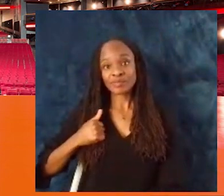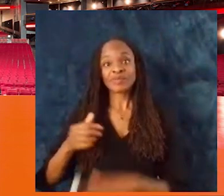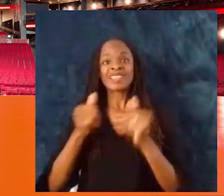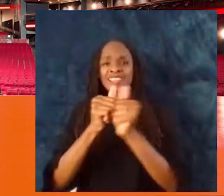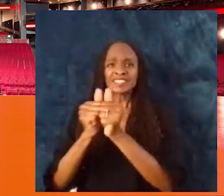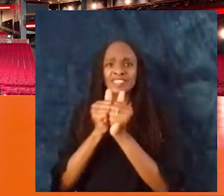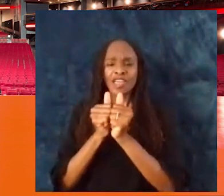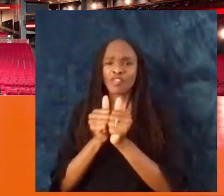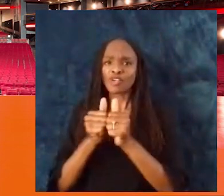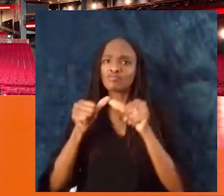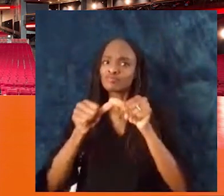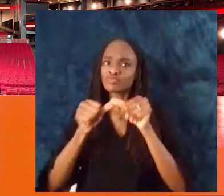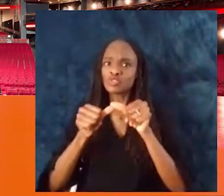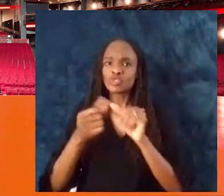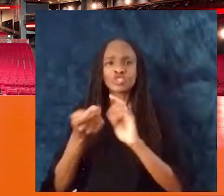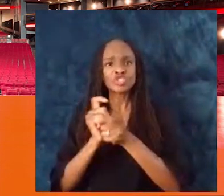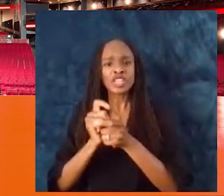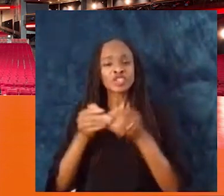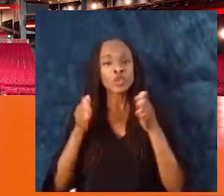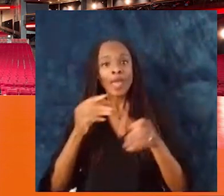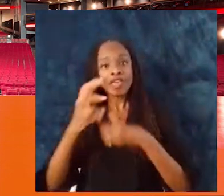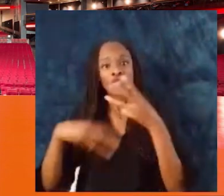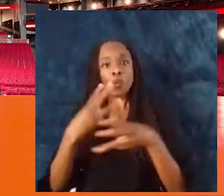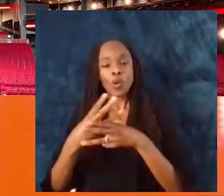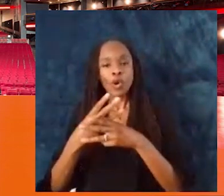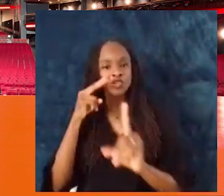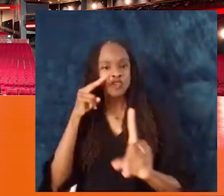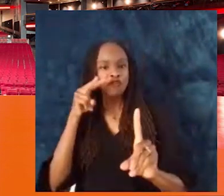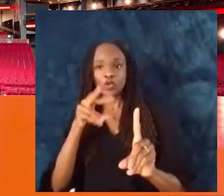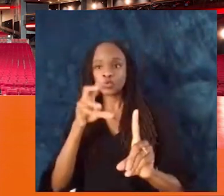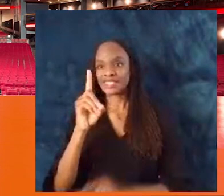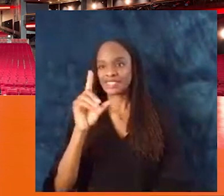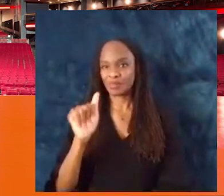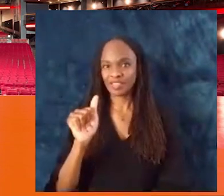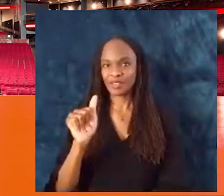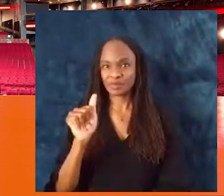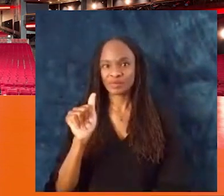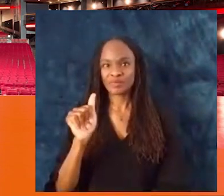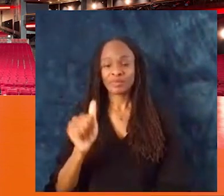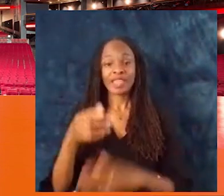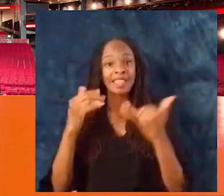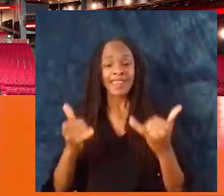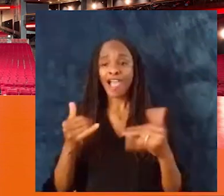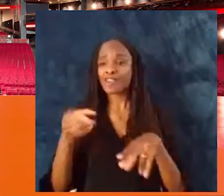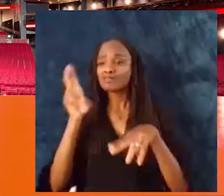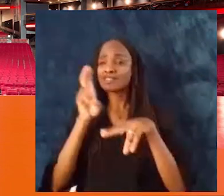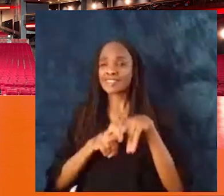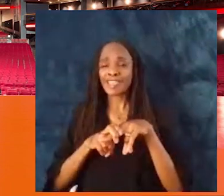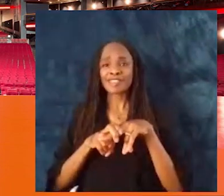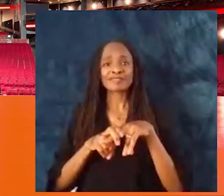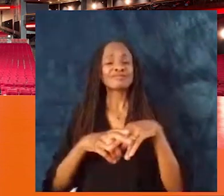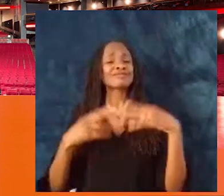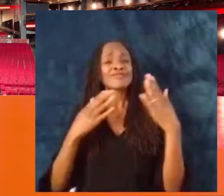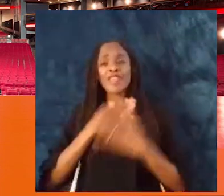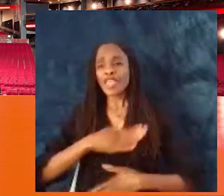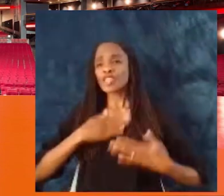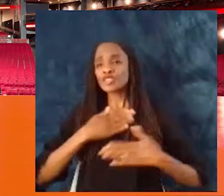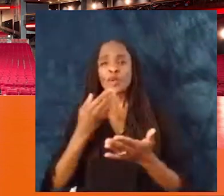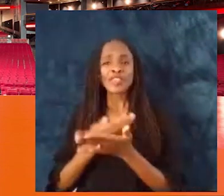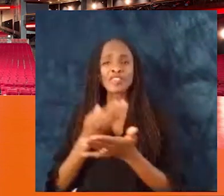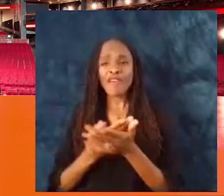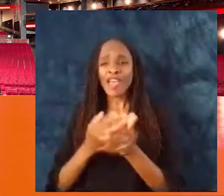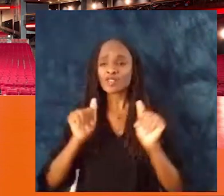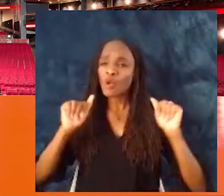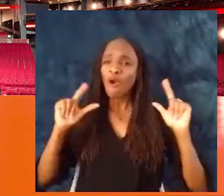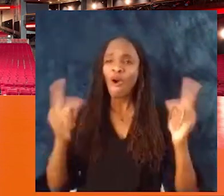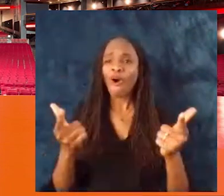we're continuing to change the way the world views disabilities. Now, everybody, let's sit back and let's enjoy the fact that we're all here